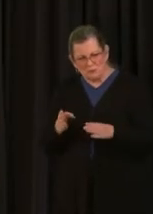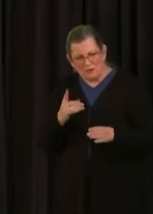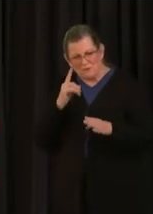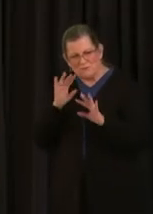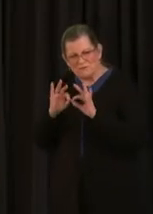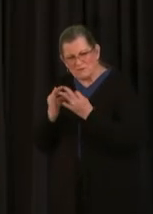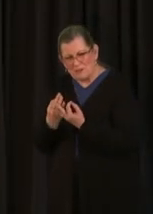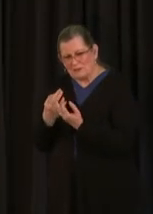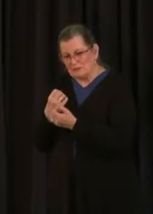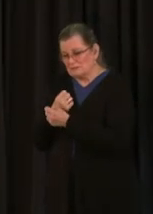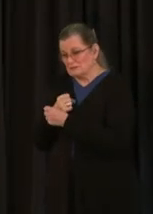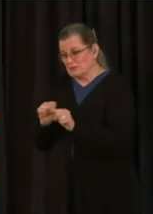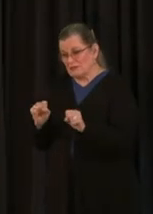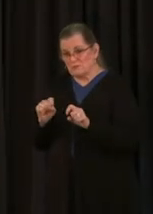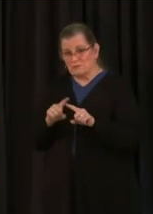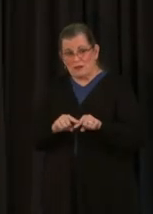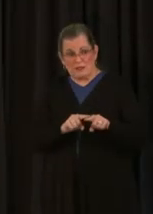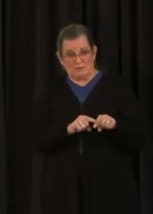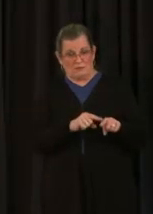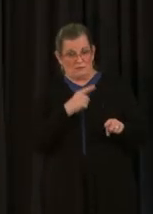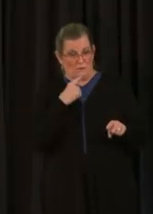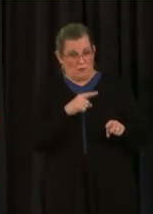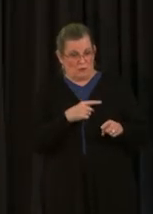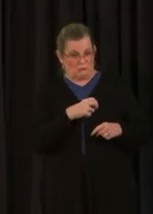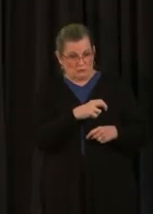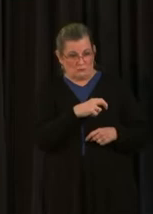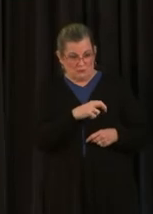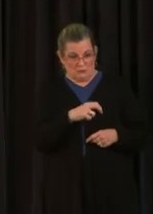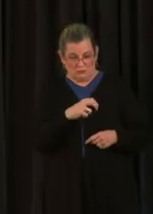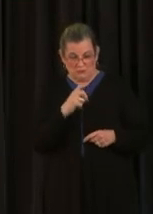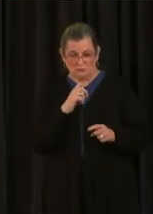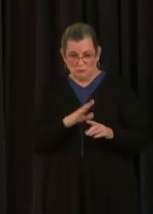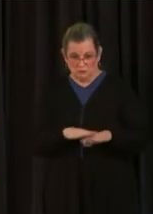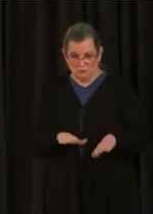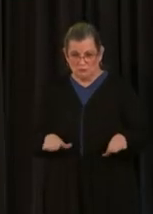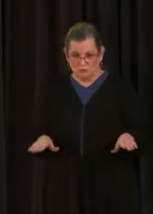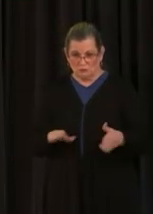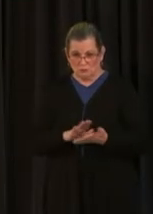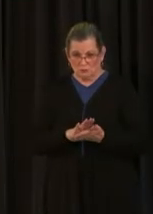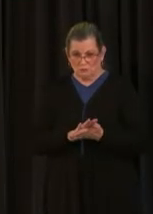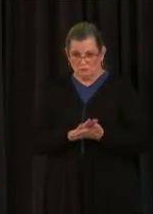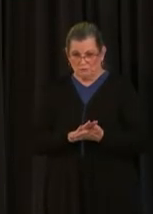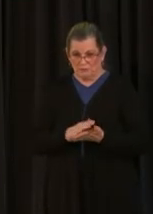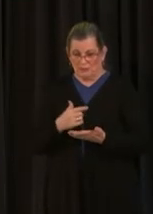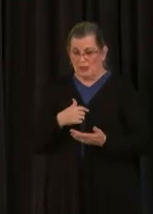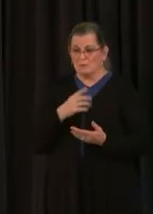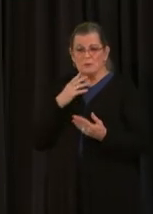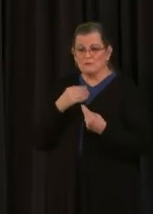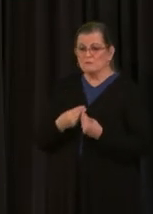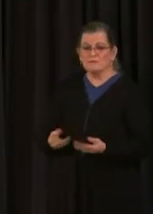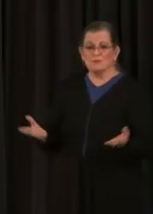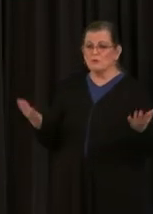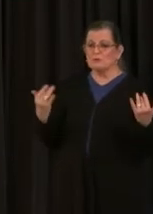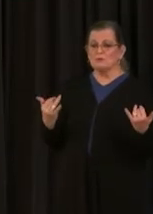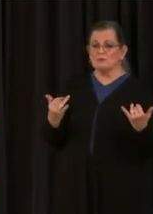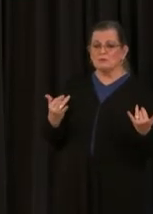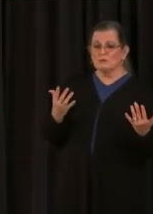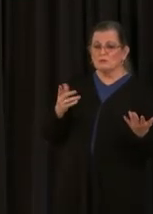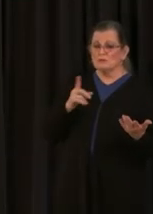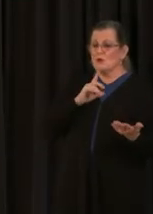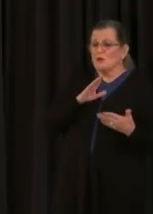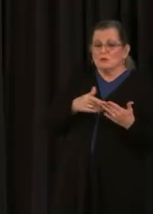buses. The directive is very clear on who it's applicable to. To date, I'm pleased to report we've only had a handful of